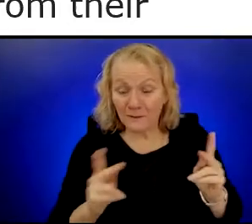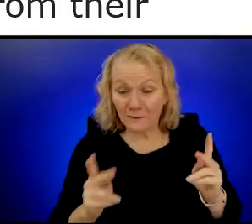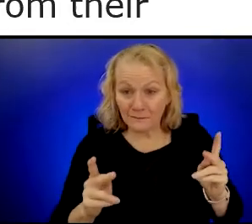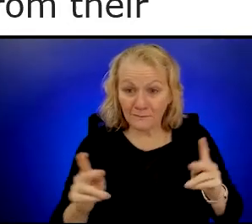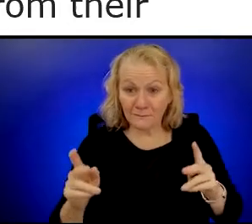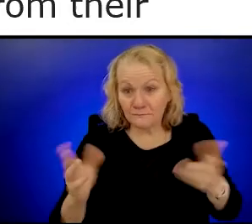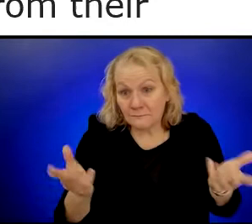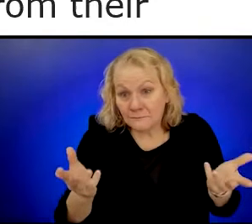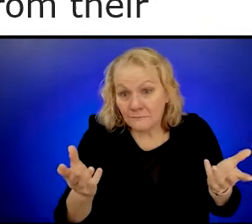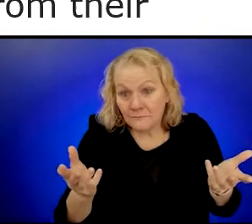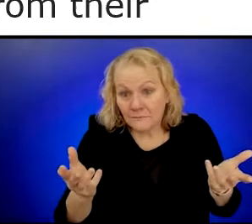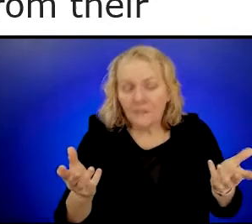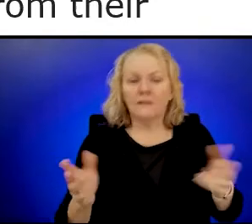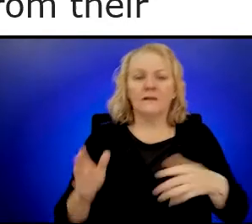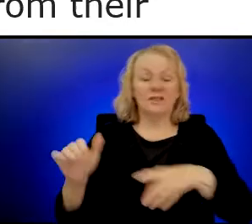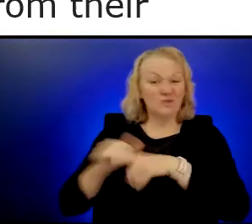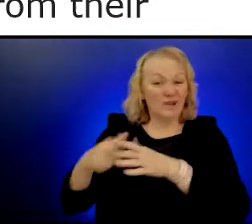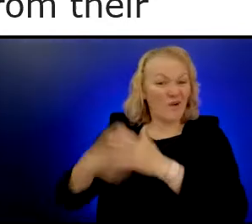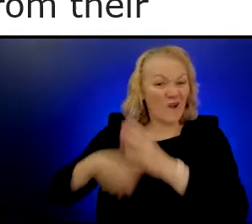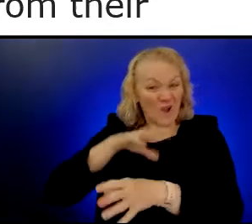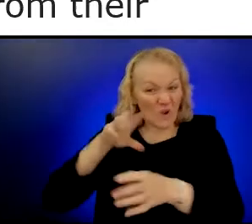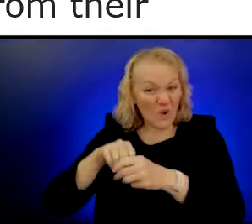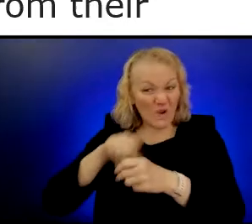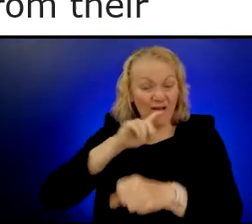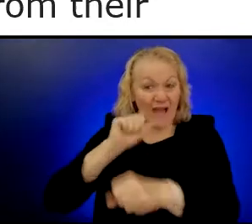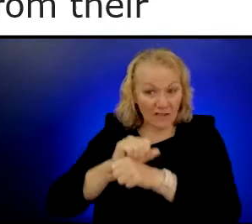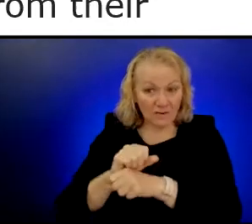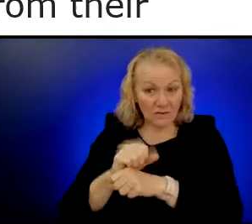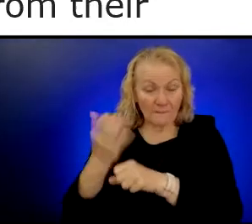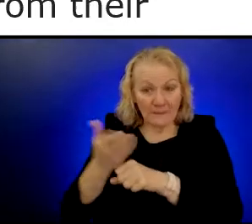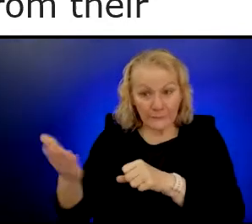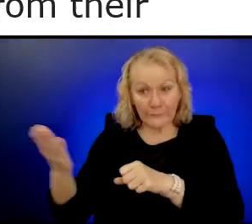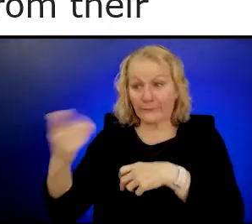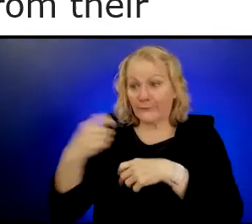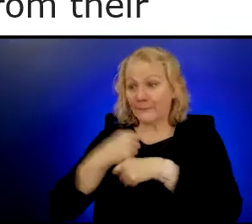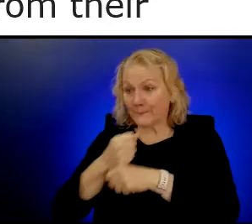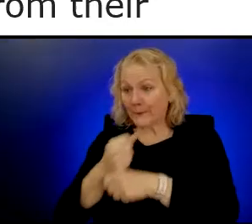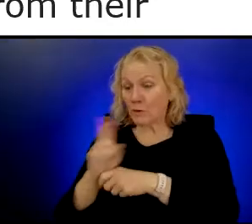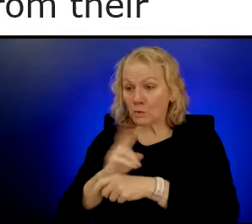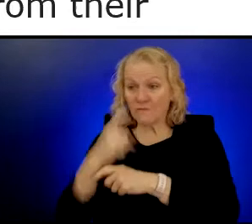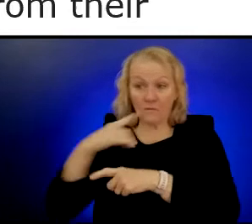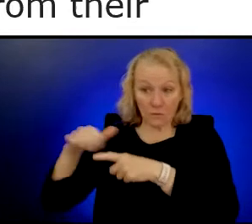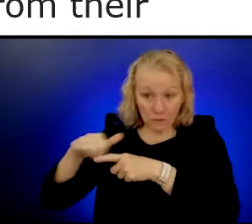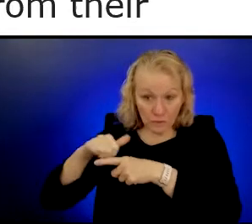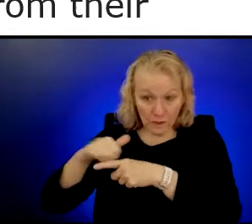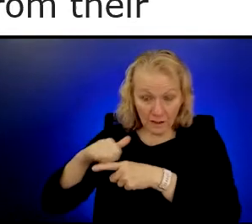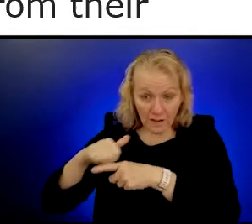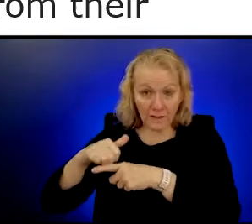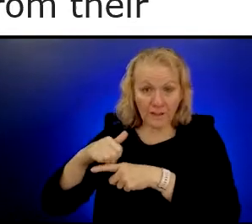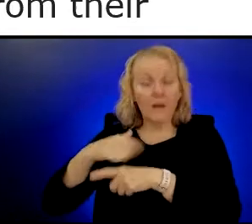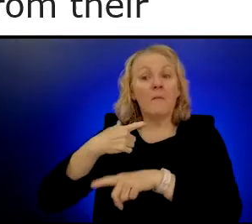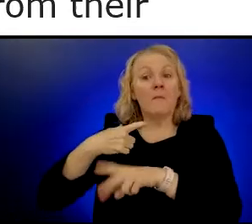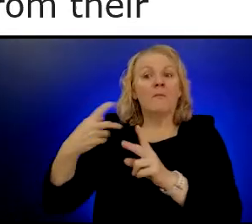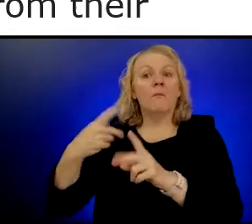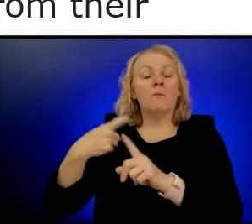train. Training costs include the actual material created or utilized for training and time spent in